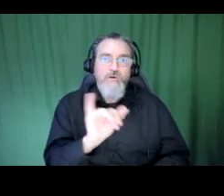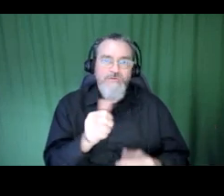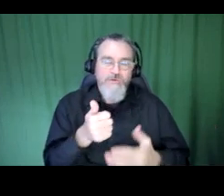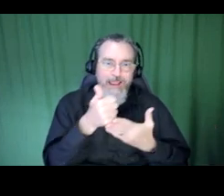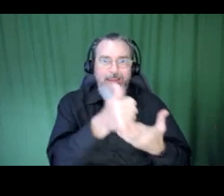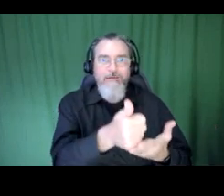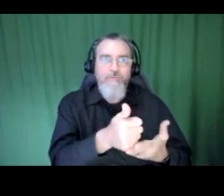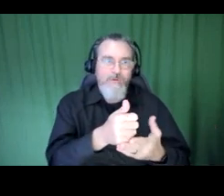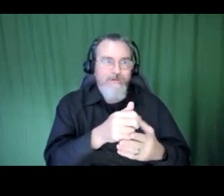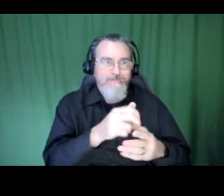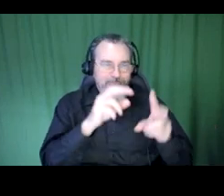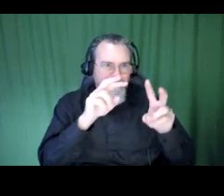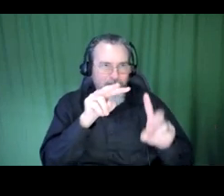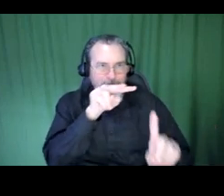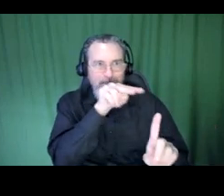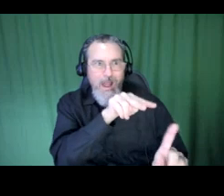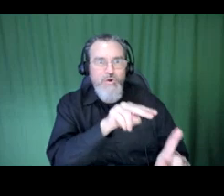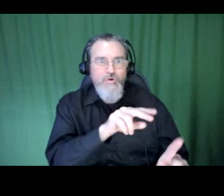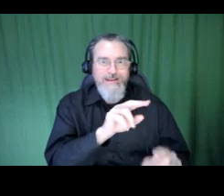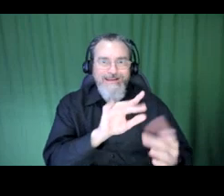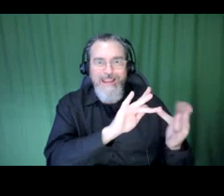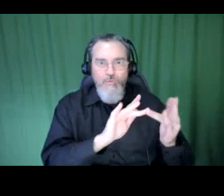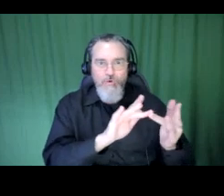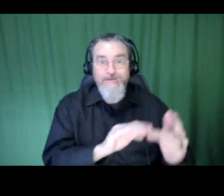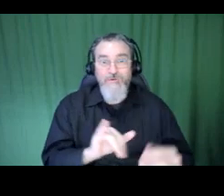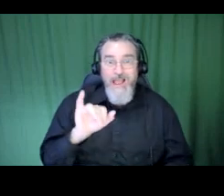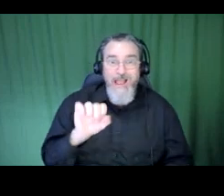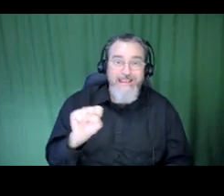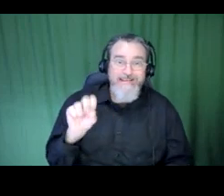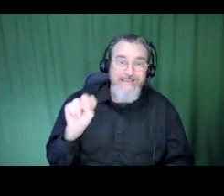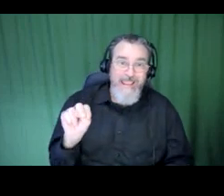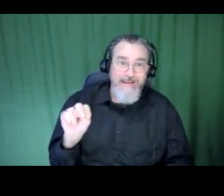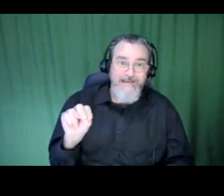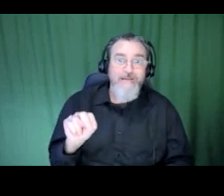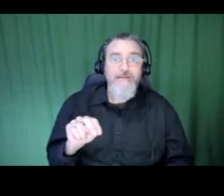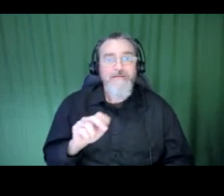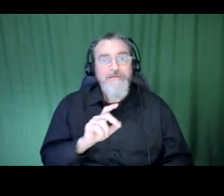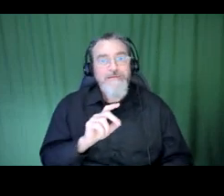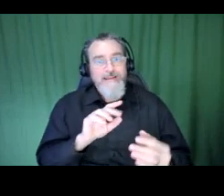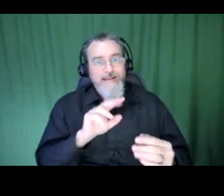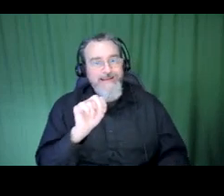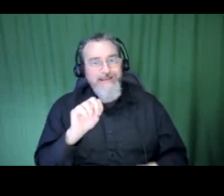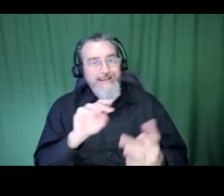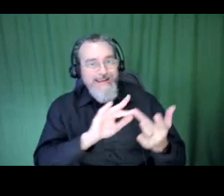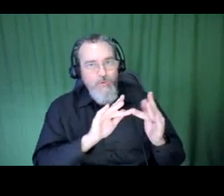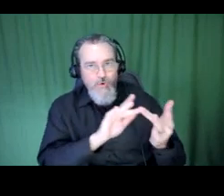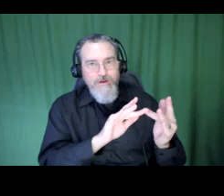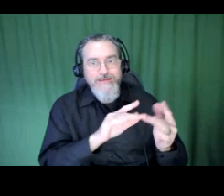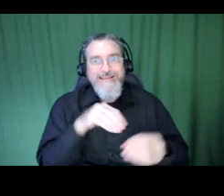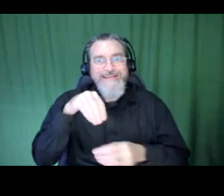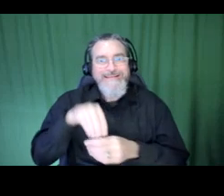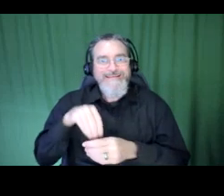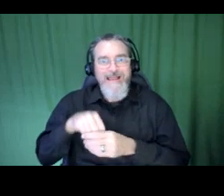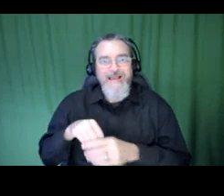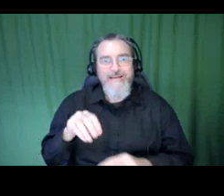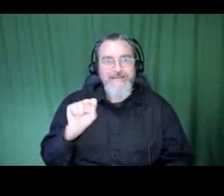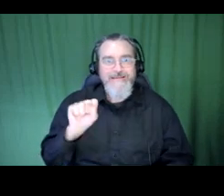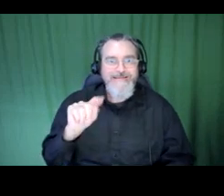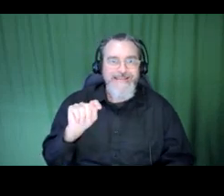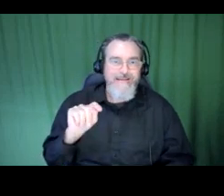ISN. ISN is a community-driven environmental monitoring network within and operated by the St. Paul Islands tribal government, and we're